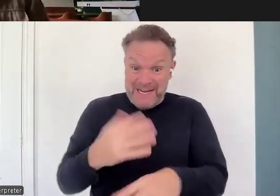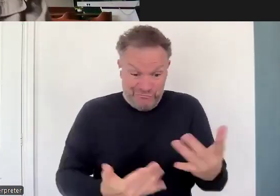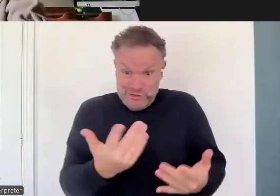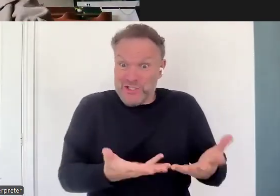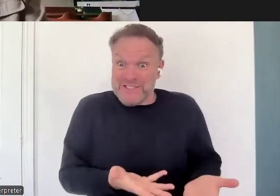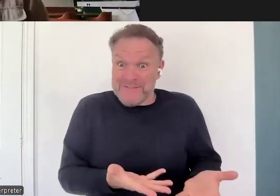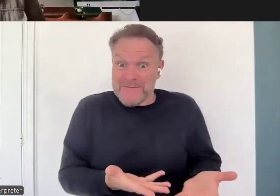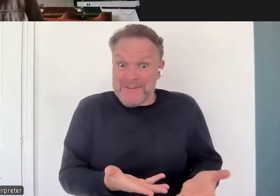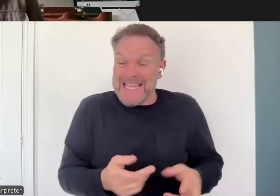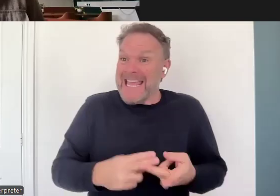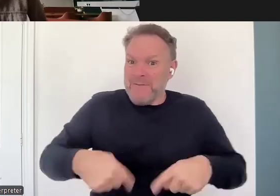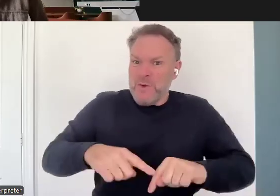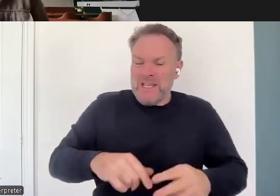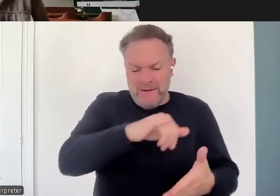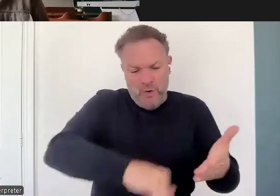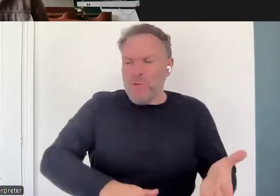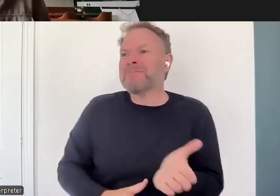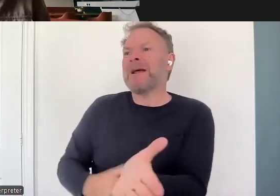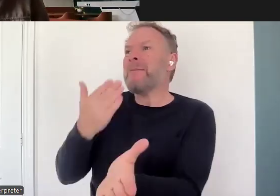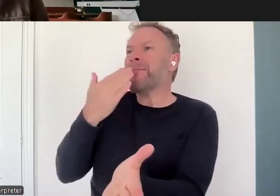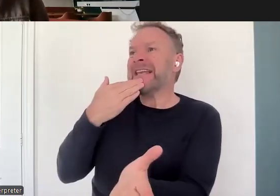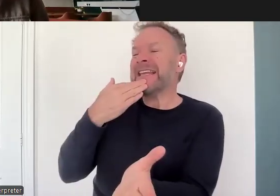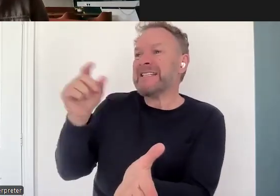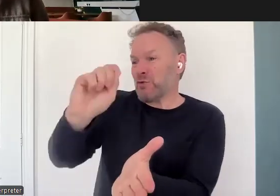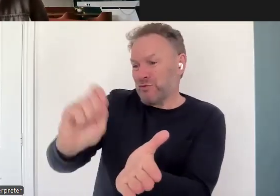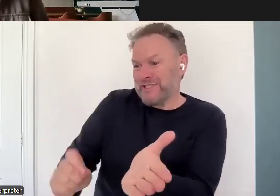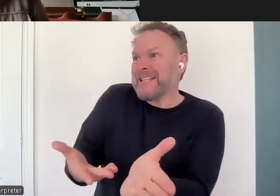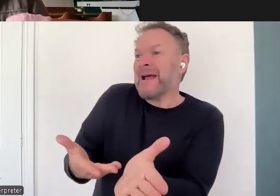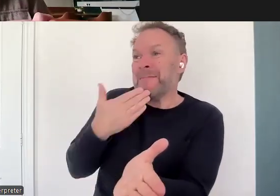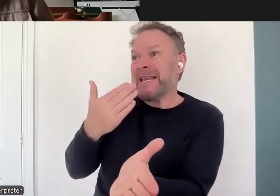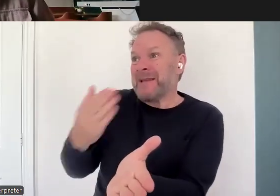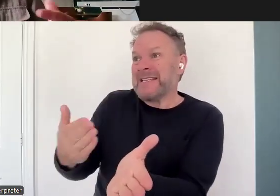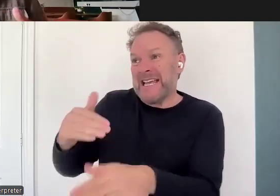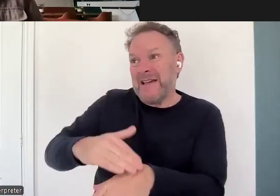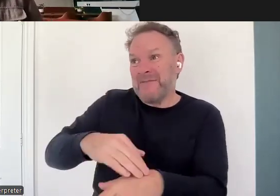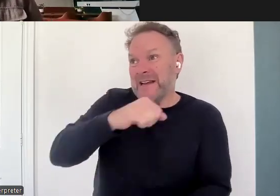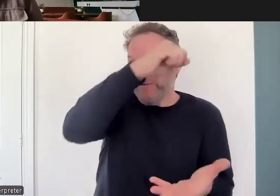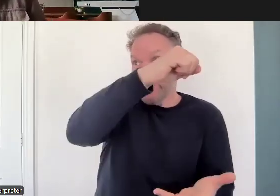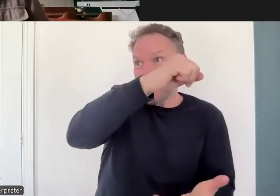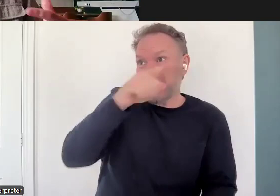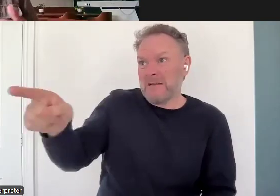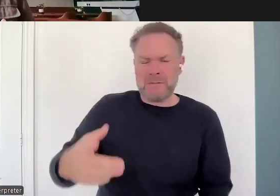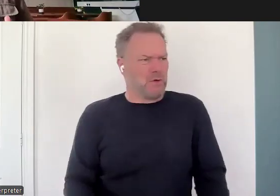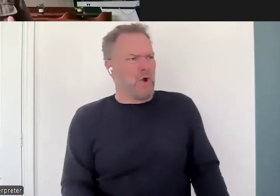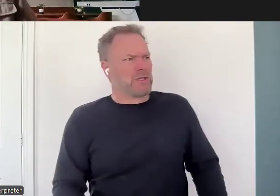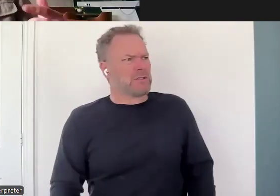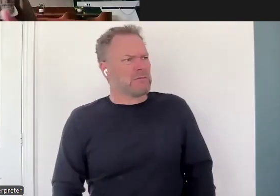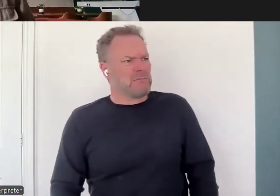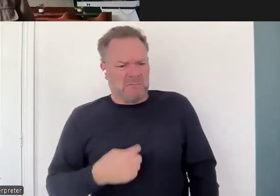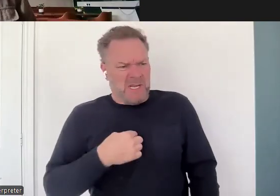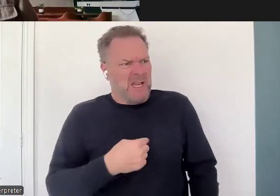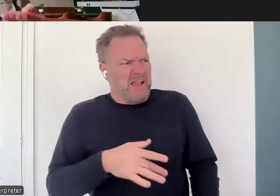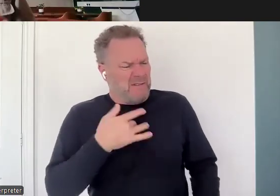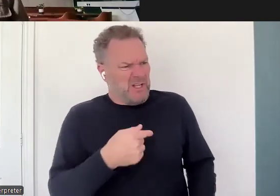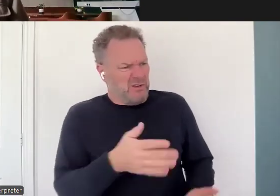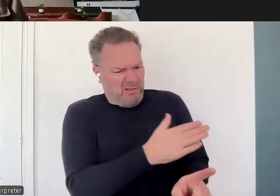If we shove a survey under their nose and say, fill this in, and I'm going to lose my funding, that may make them feel tokenized or disempowered or